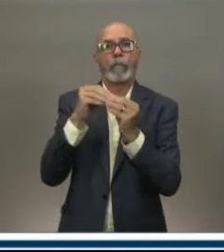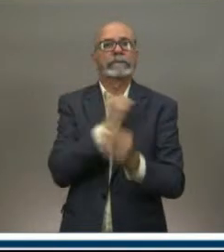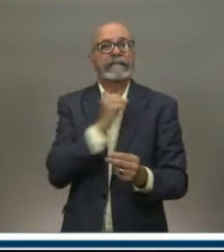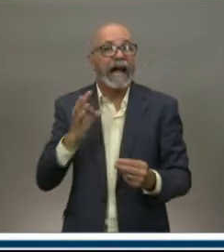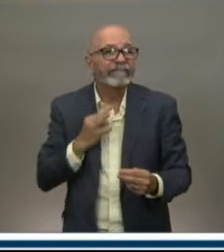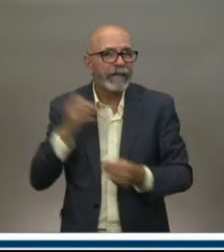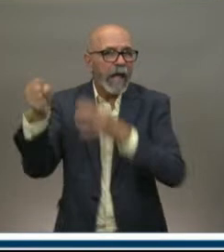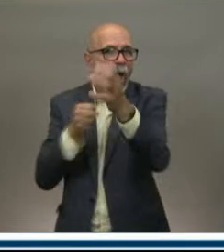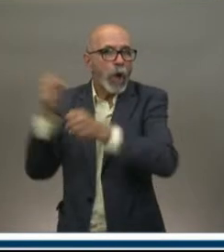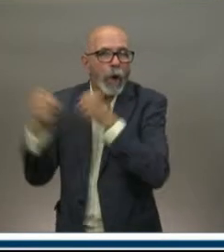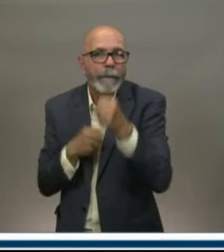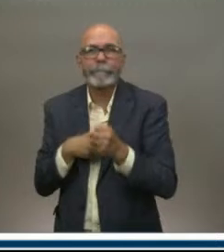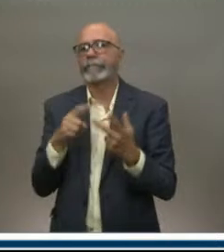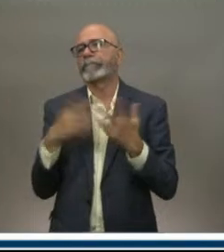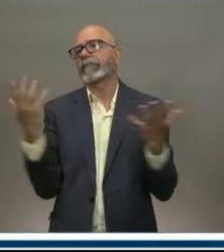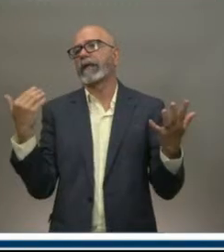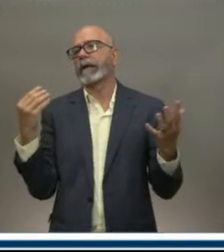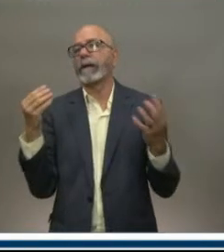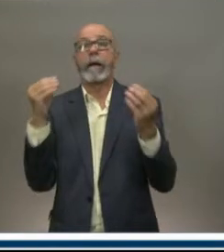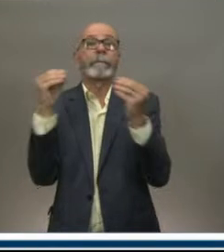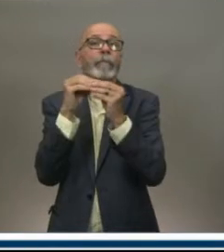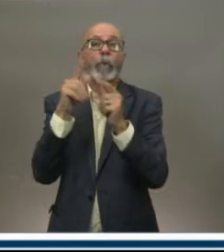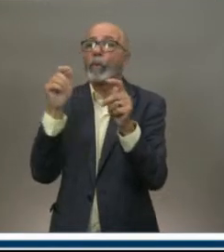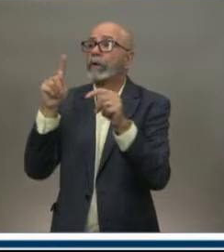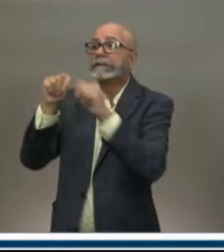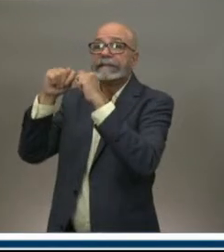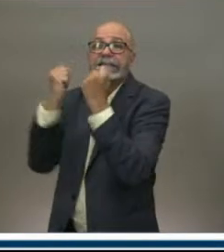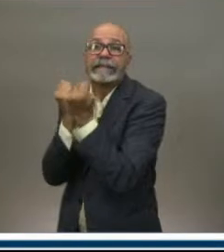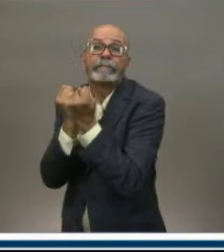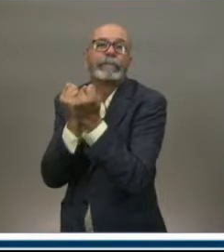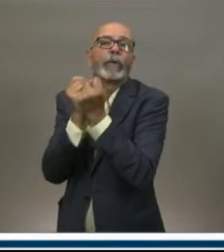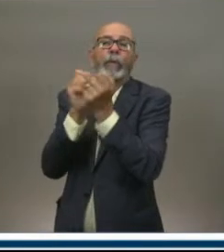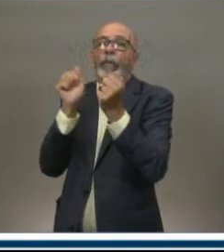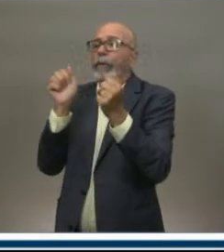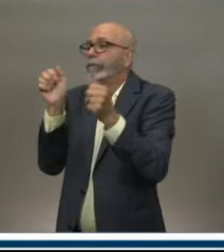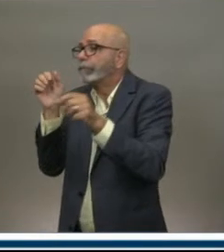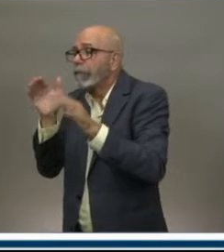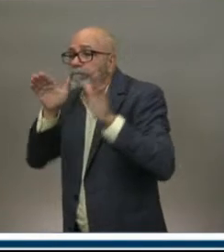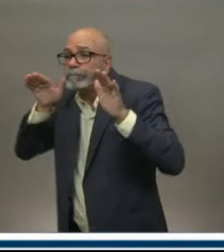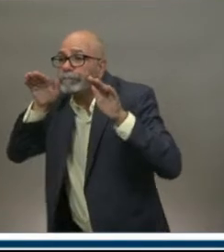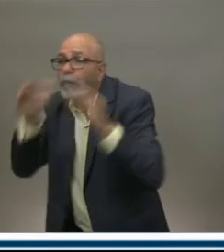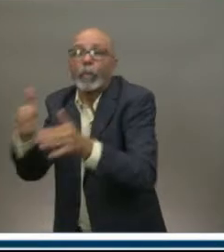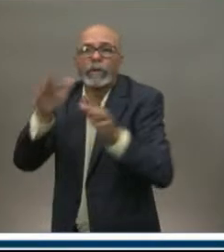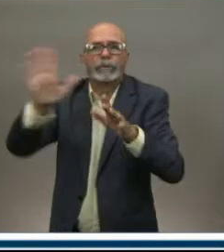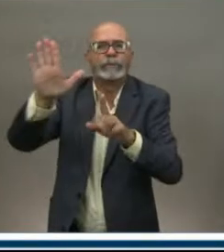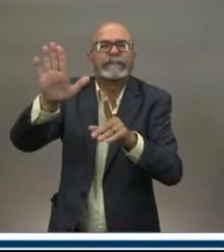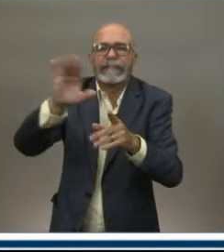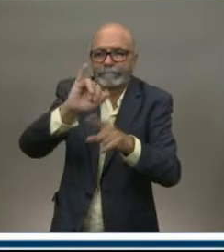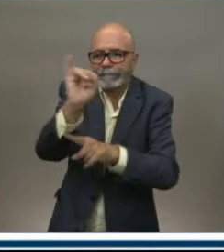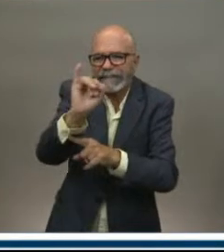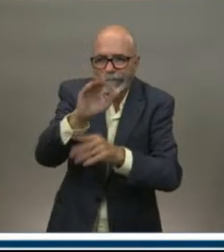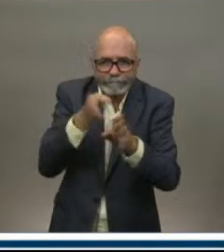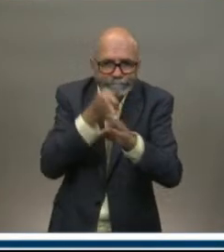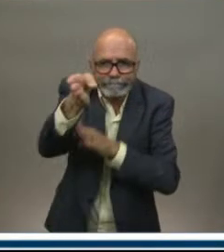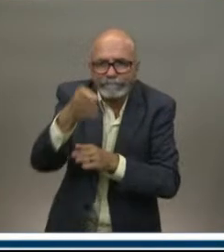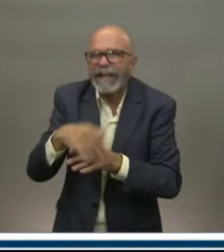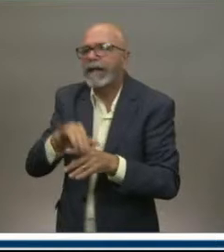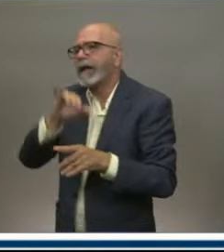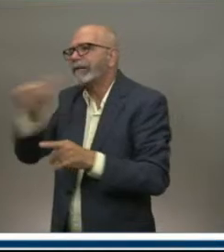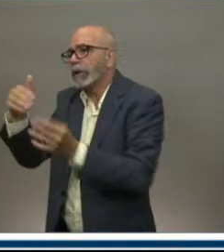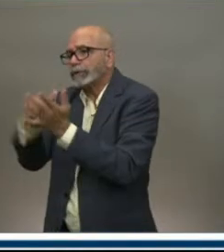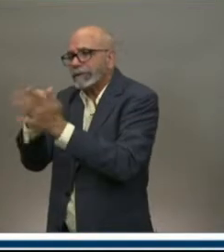the drop teams and having dedicated infection prevention and control practitioners, specialists